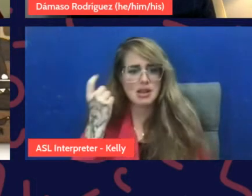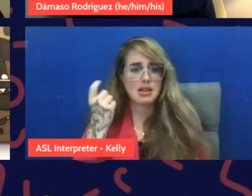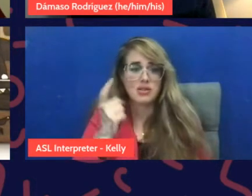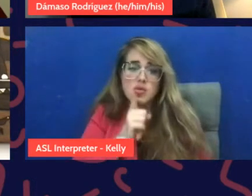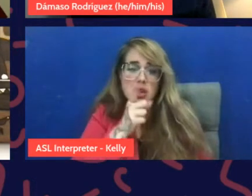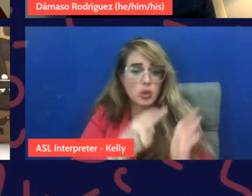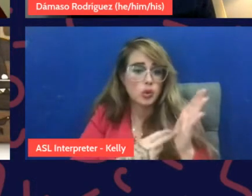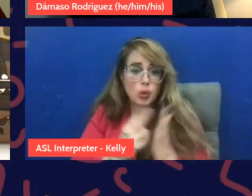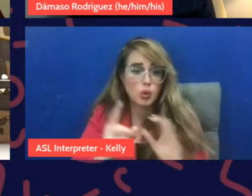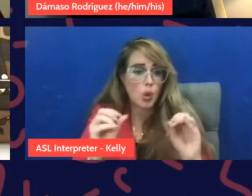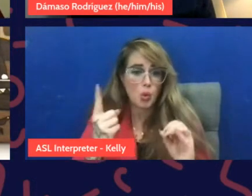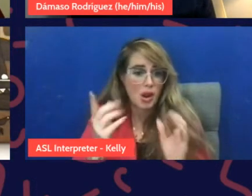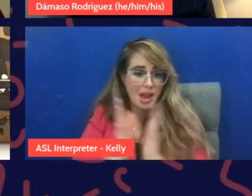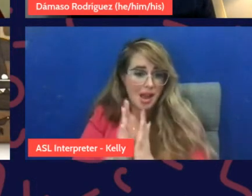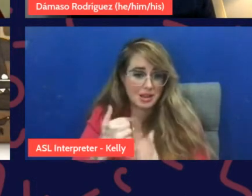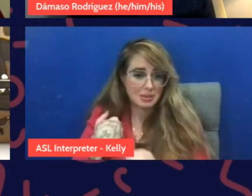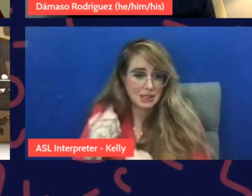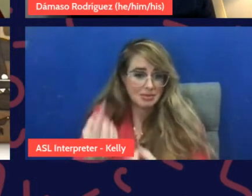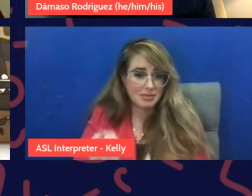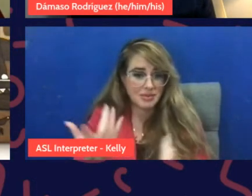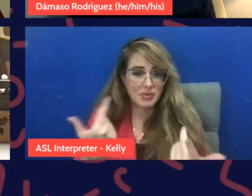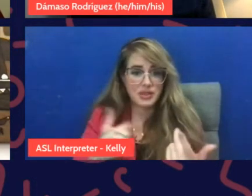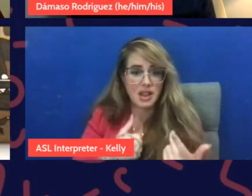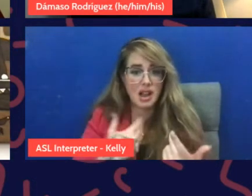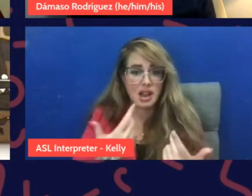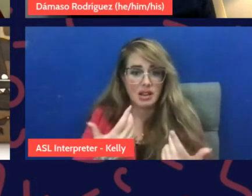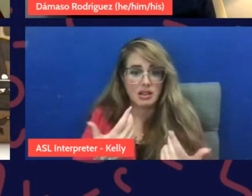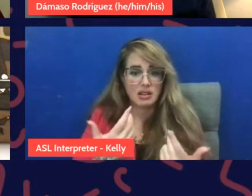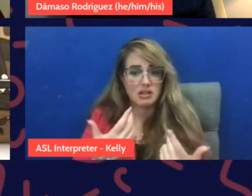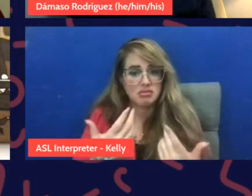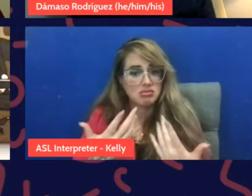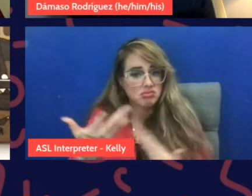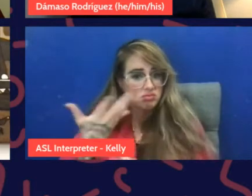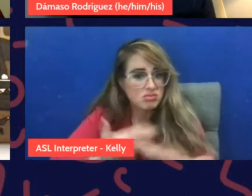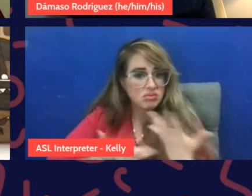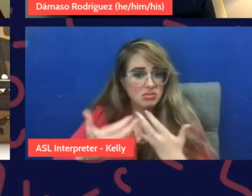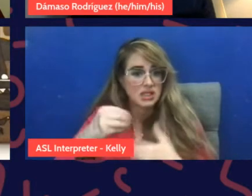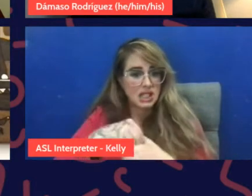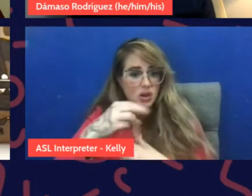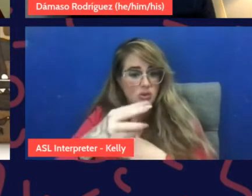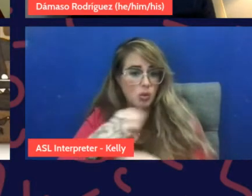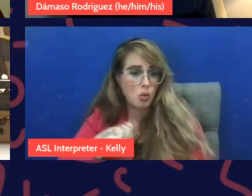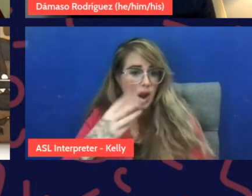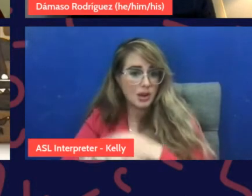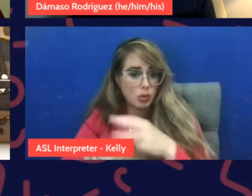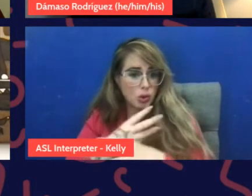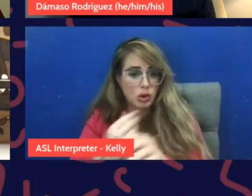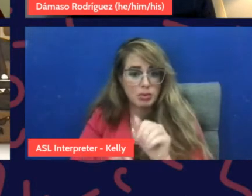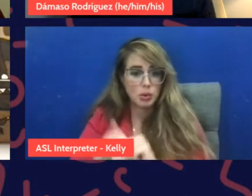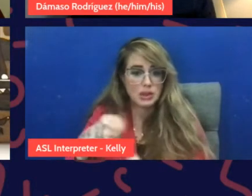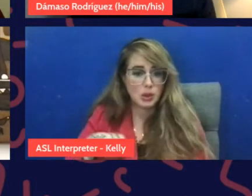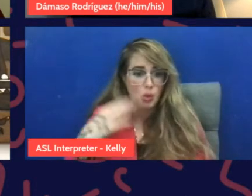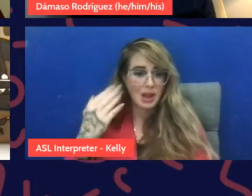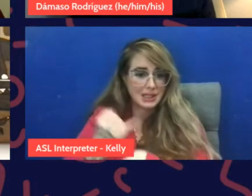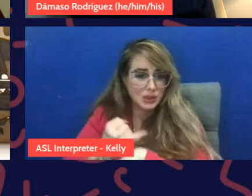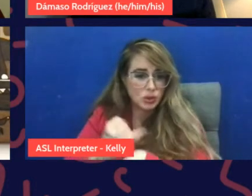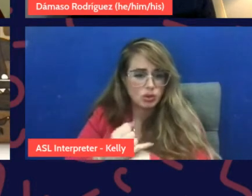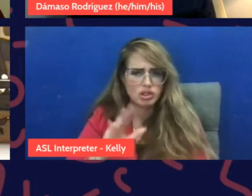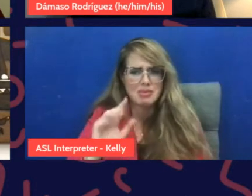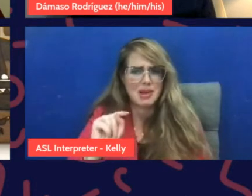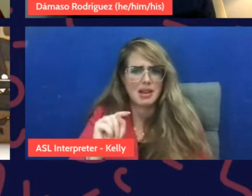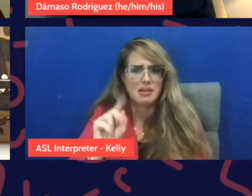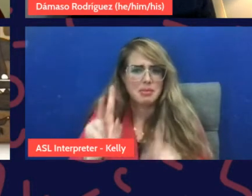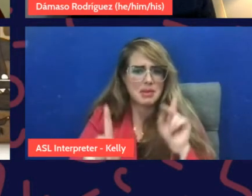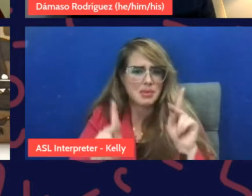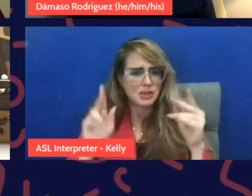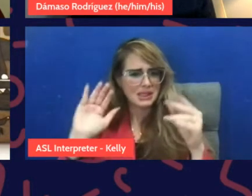is nobody's ever asked me. You know, I walk in a white world. I walk in primarily white institutions, but people